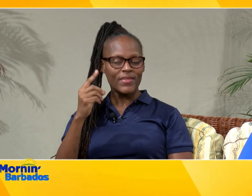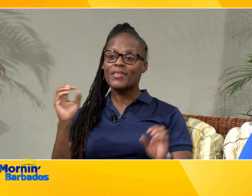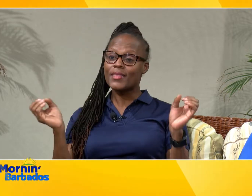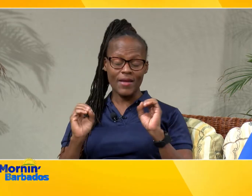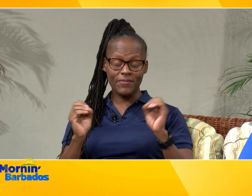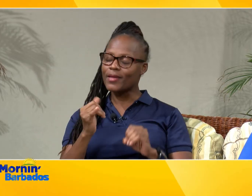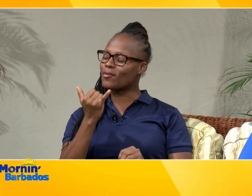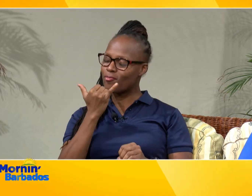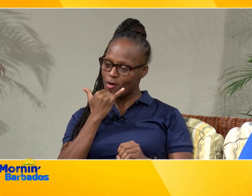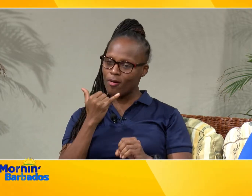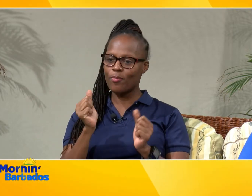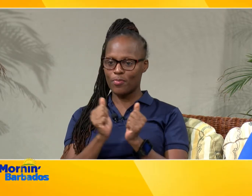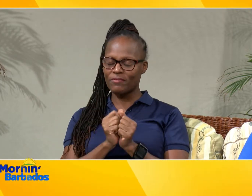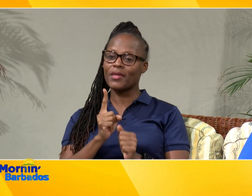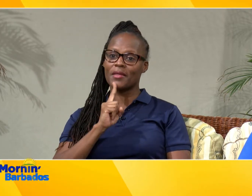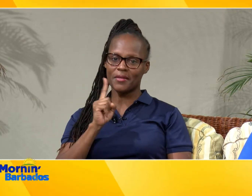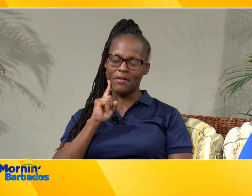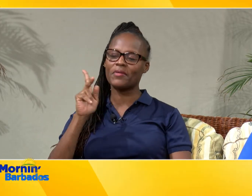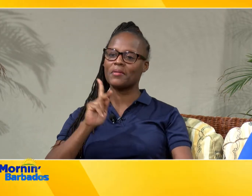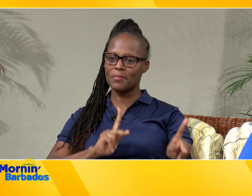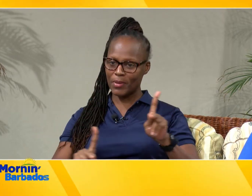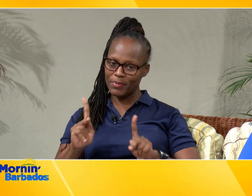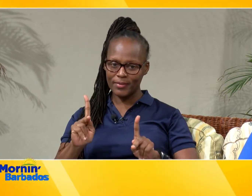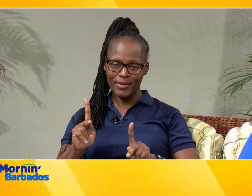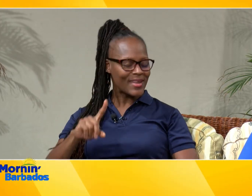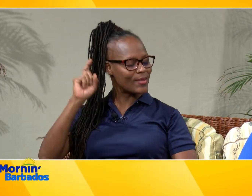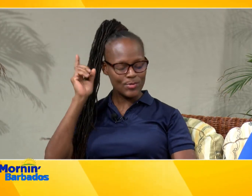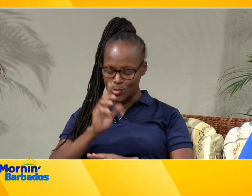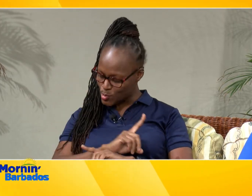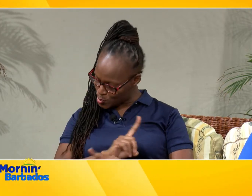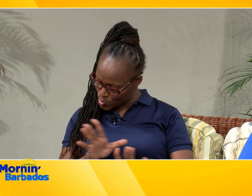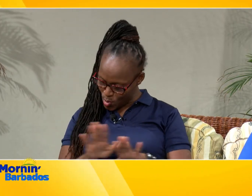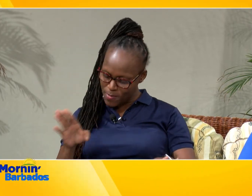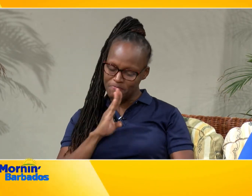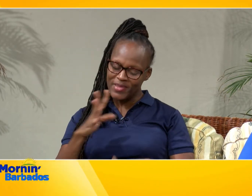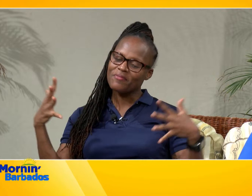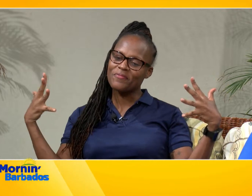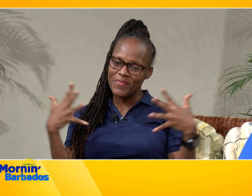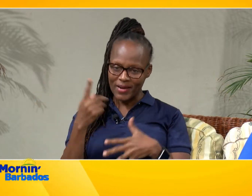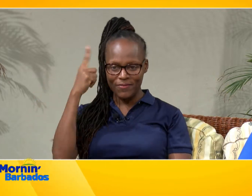people have to understand there's nothing wrong with the deaf.